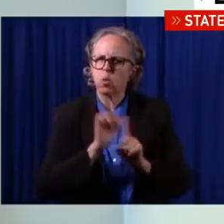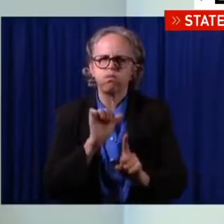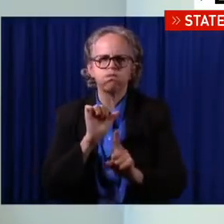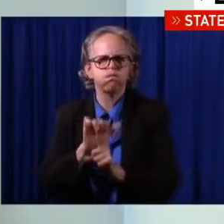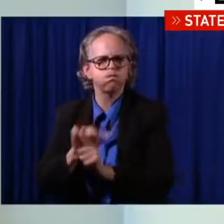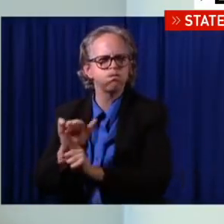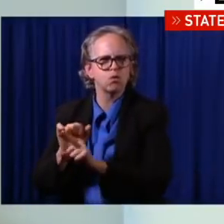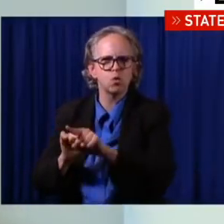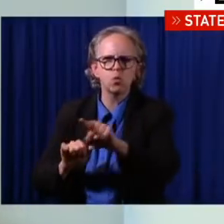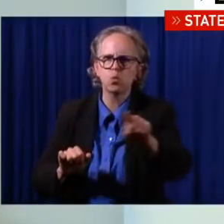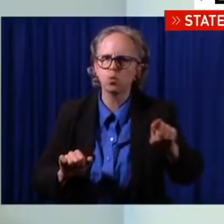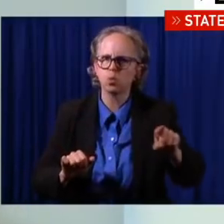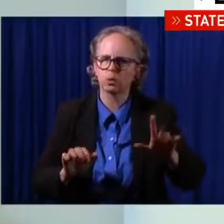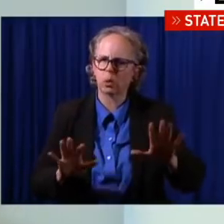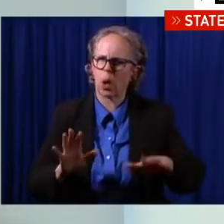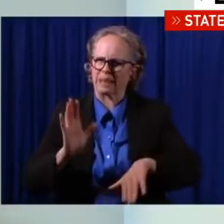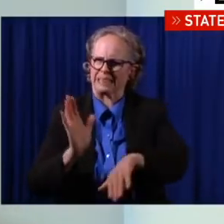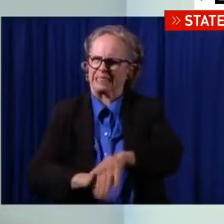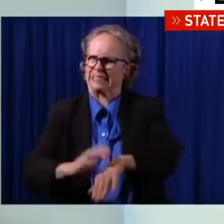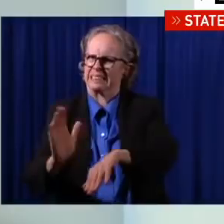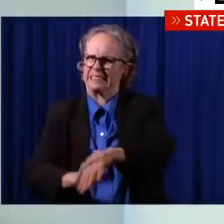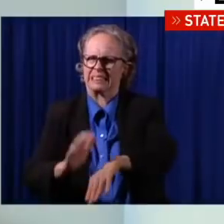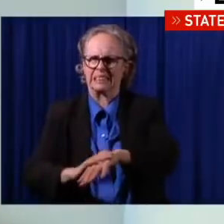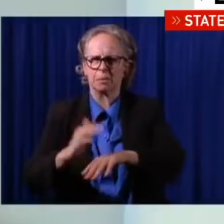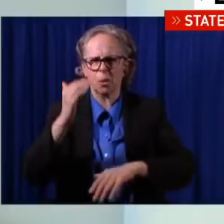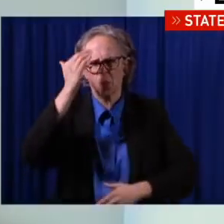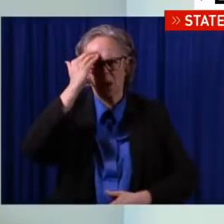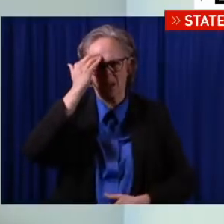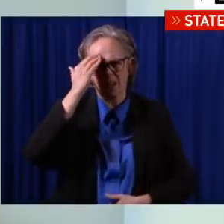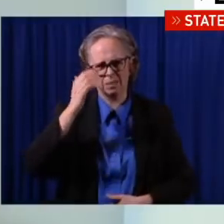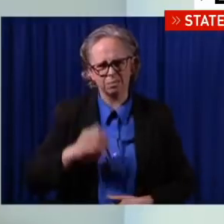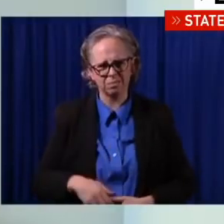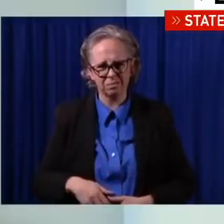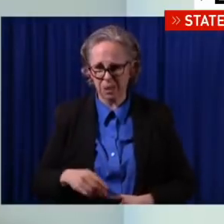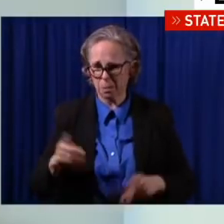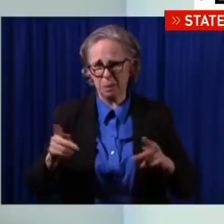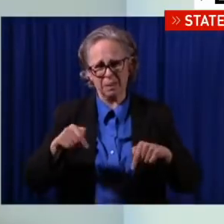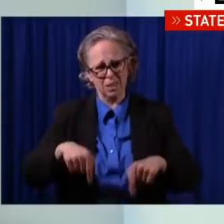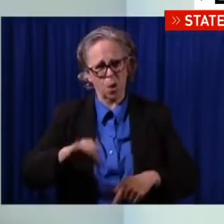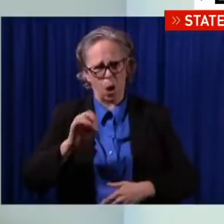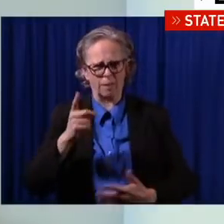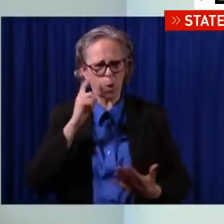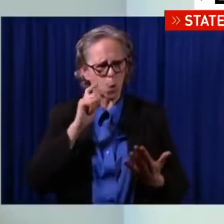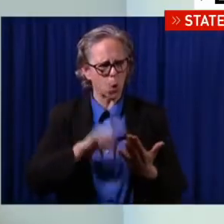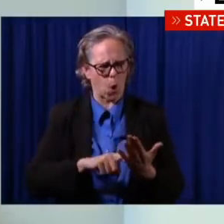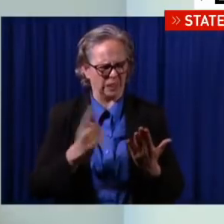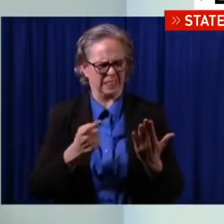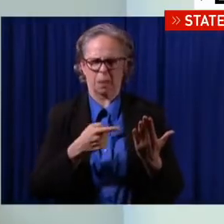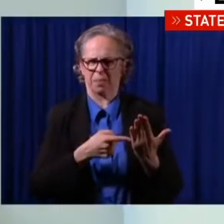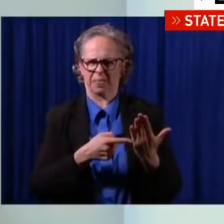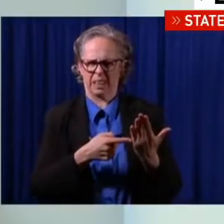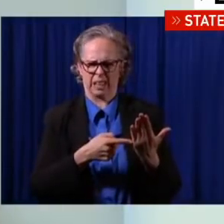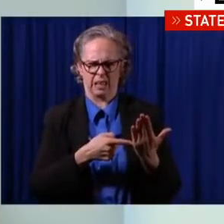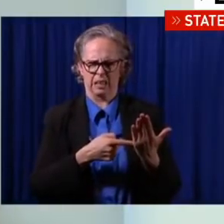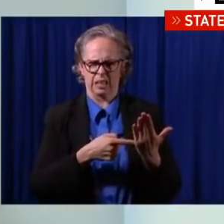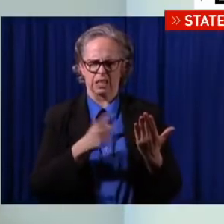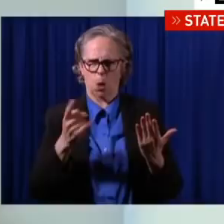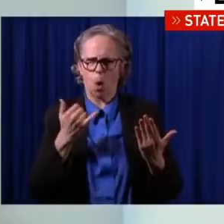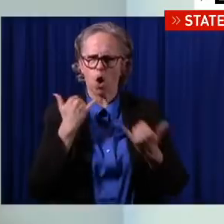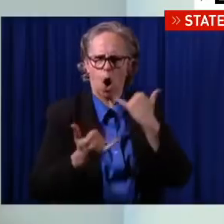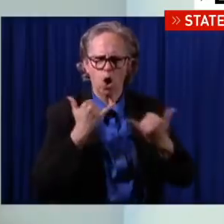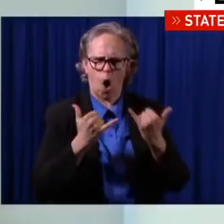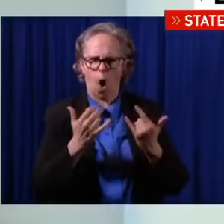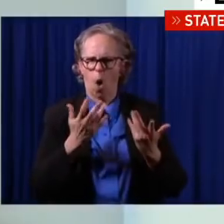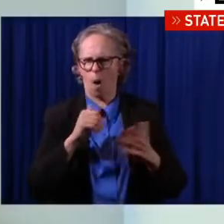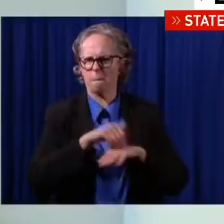Ohioans, if you have any of these things that you are aware of and you receive information,